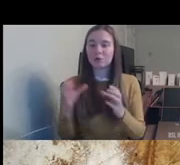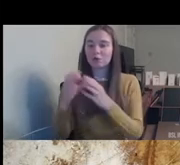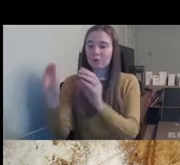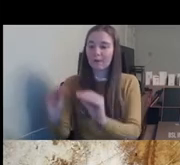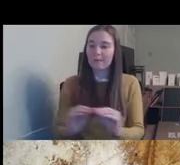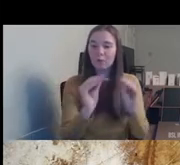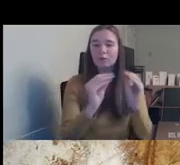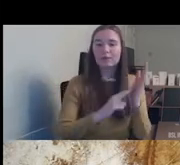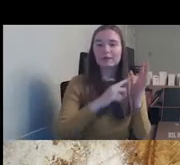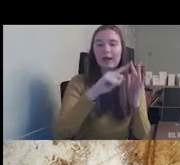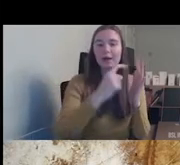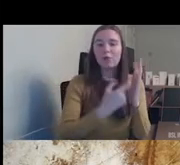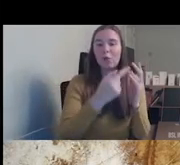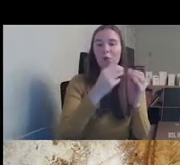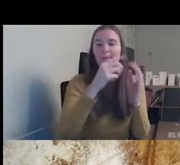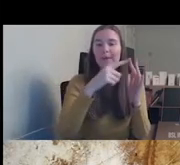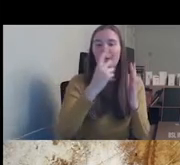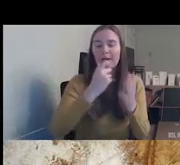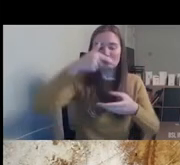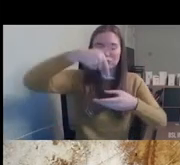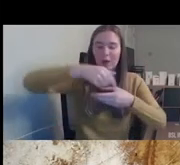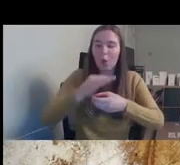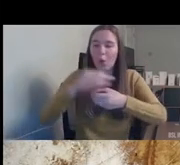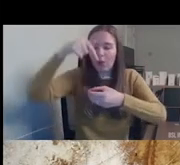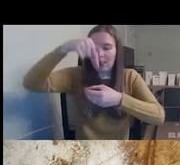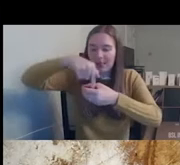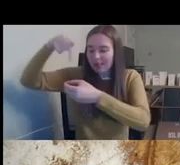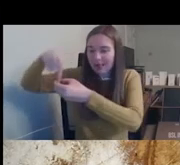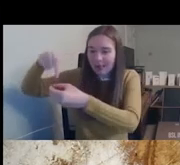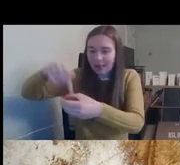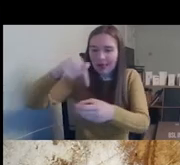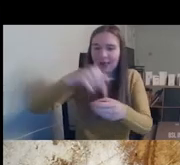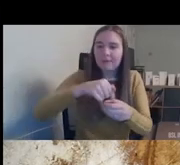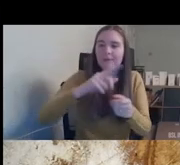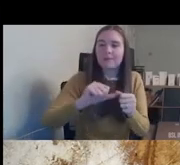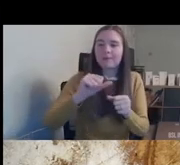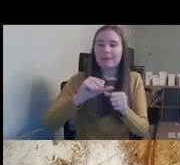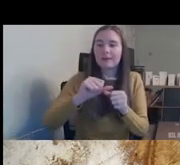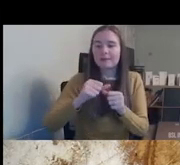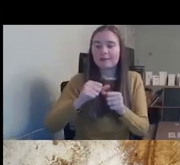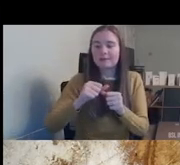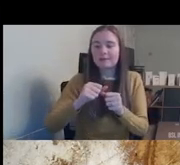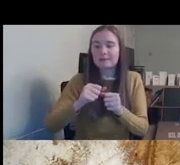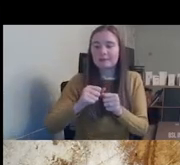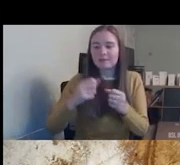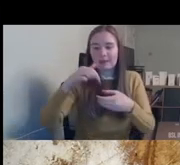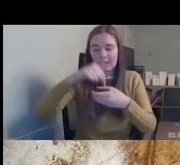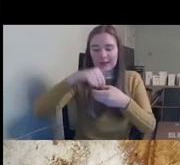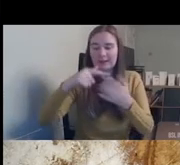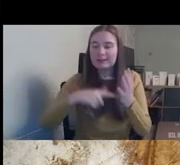holes into them. And then into that hole, put a piece of timber so that we could